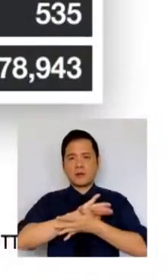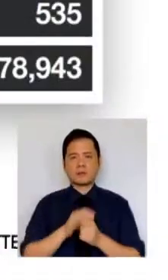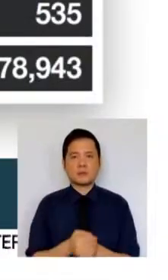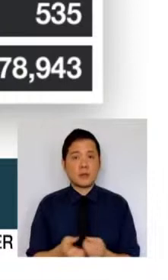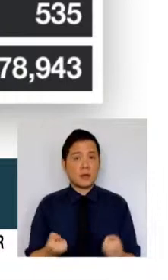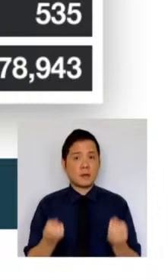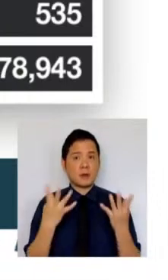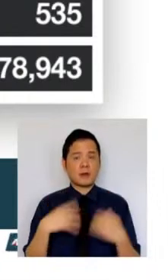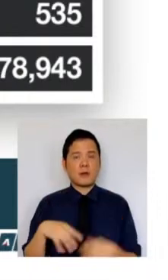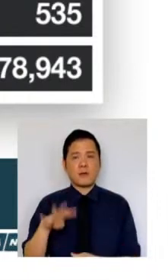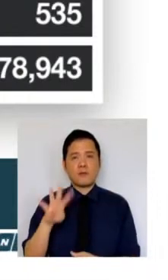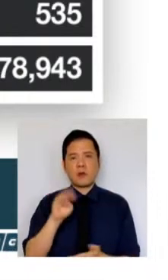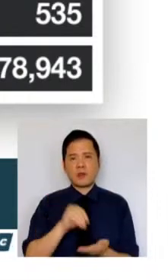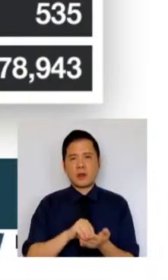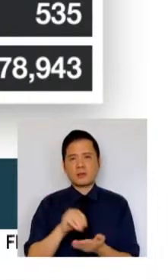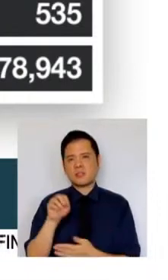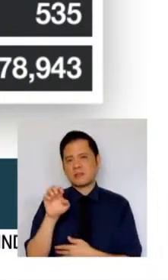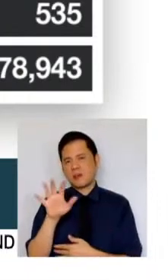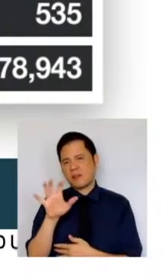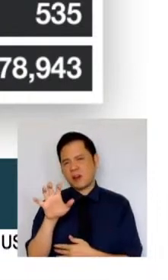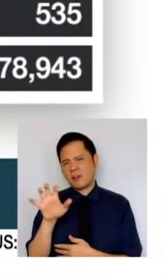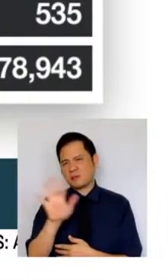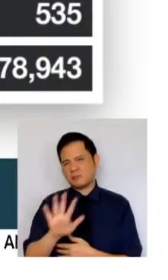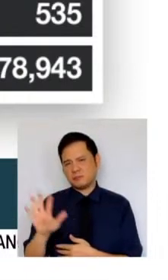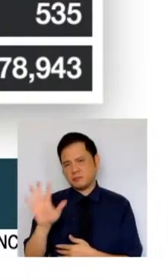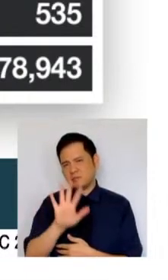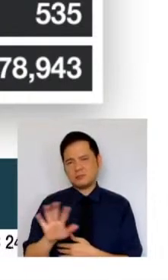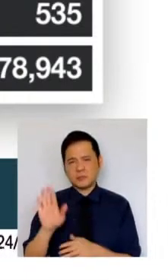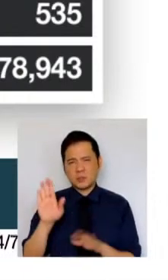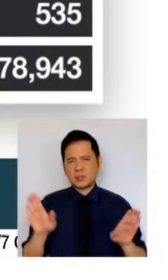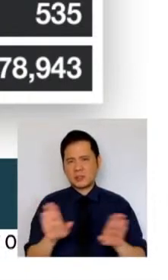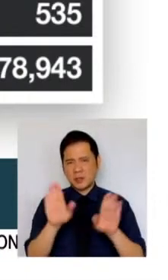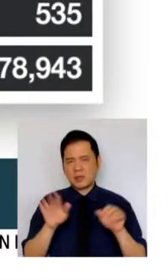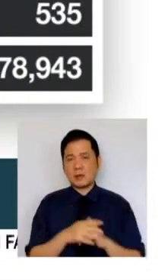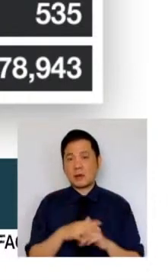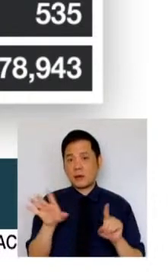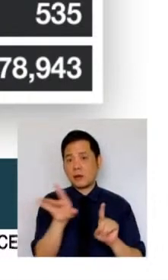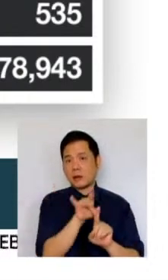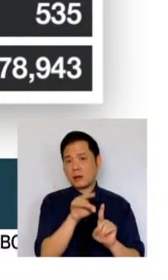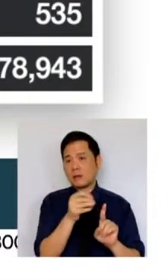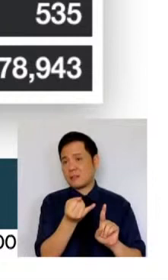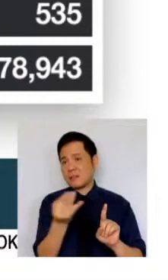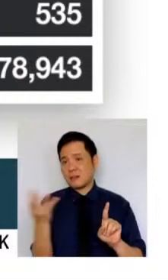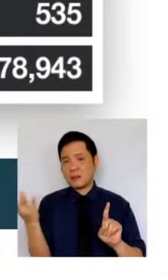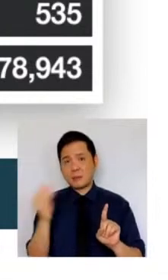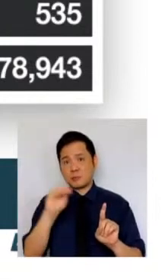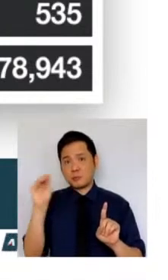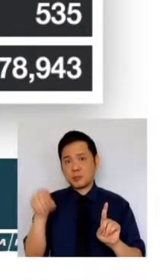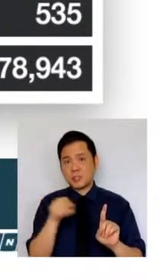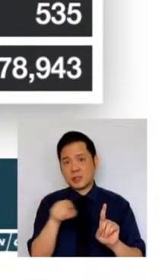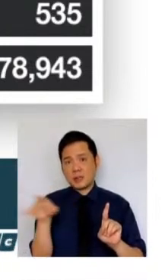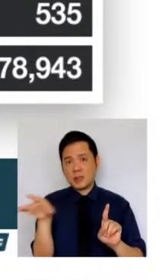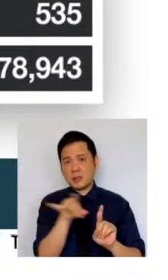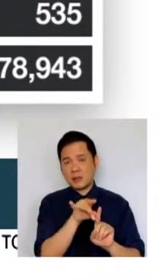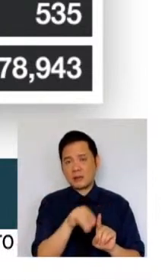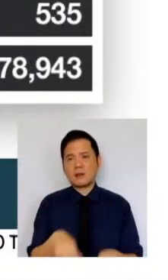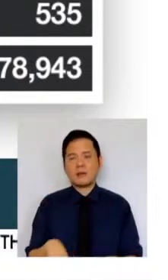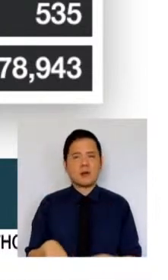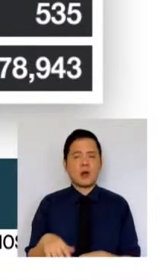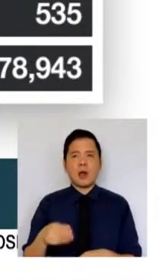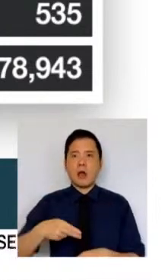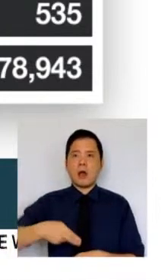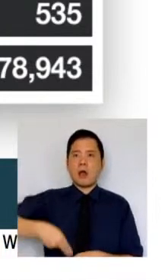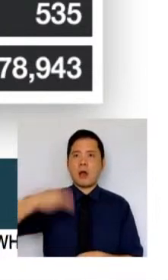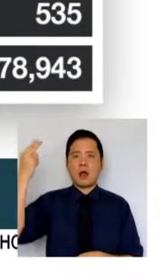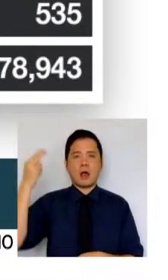4,600 new infections Sunday. The positivity rate was at 19.6%. That's way above the 5% recommended rate by the World